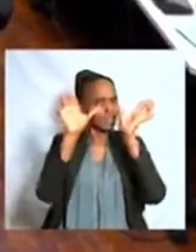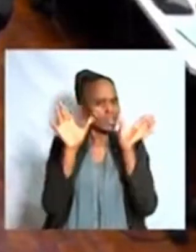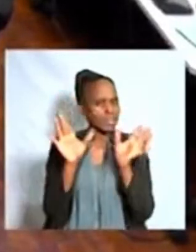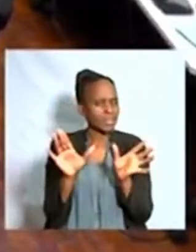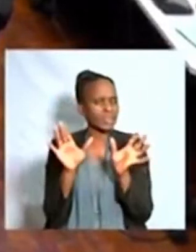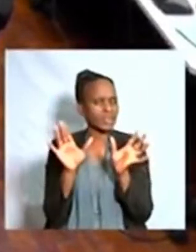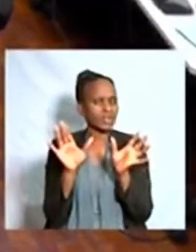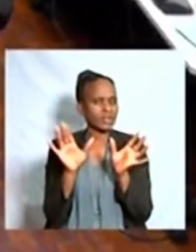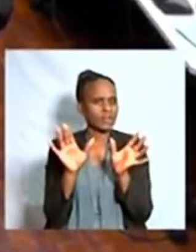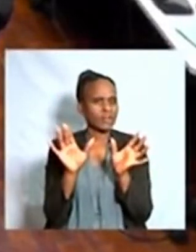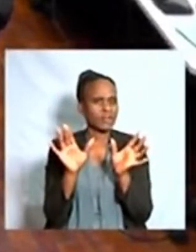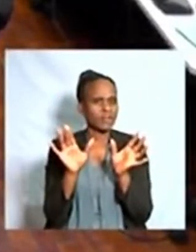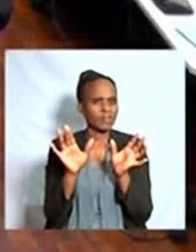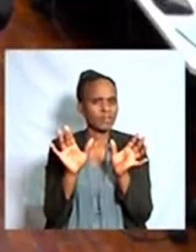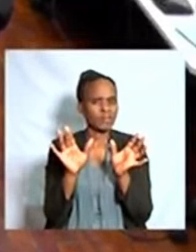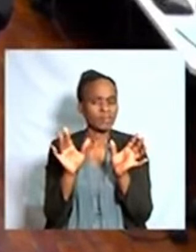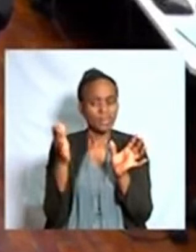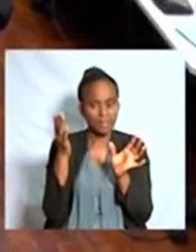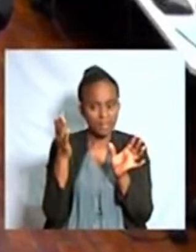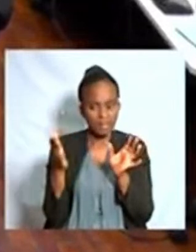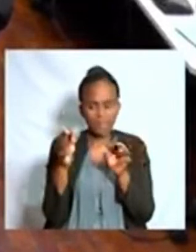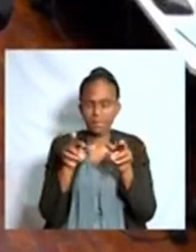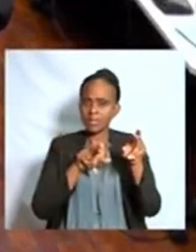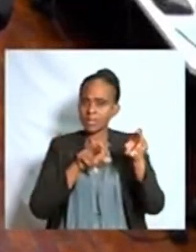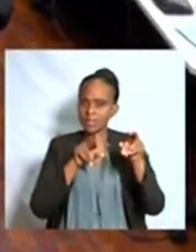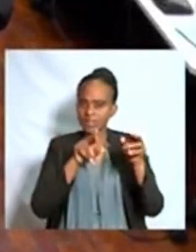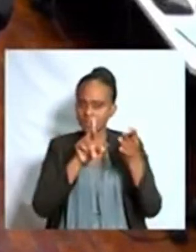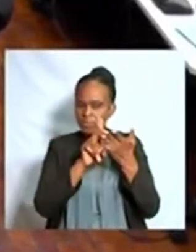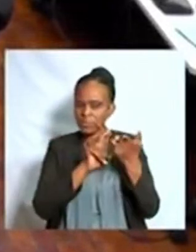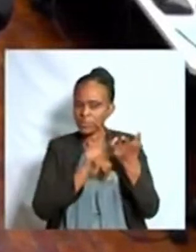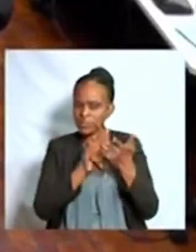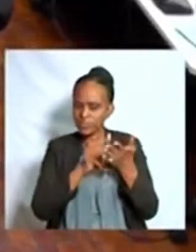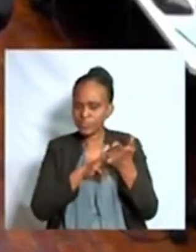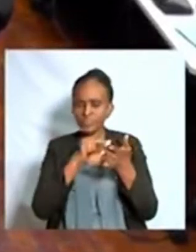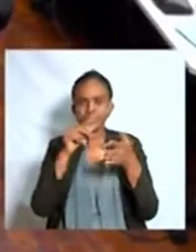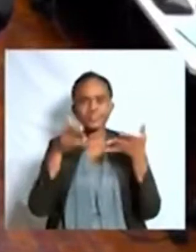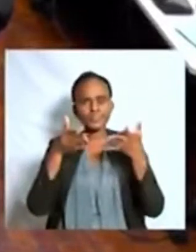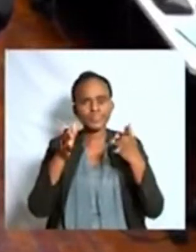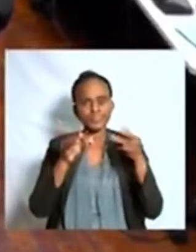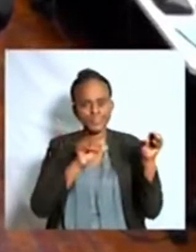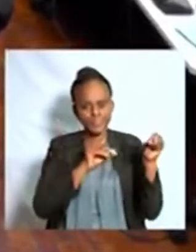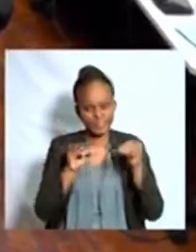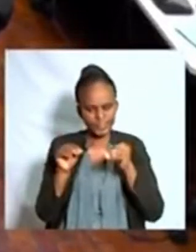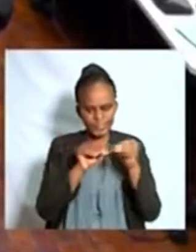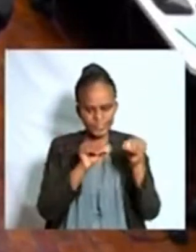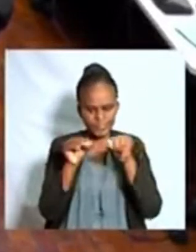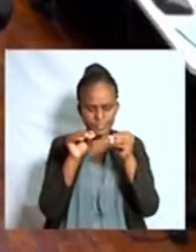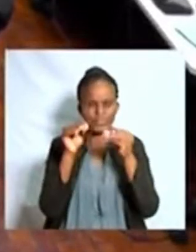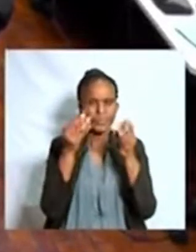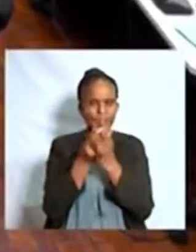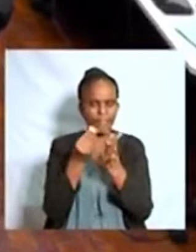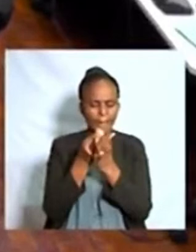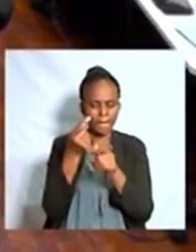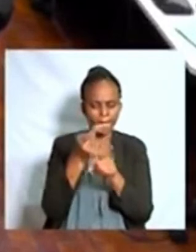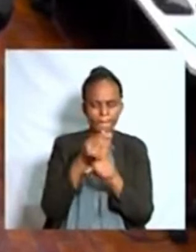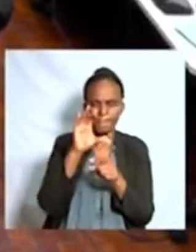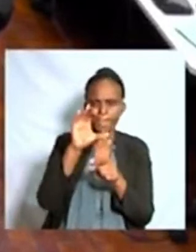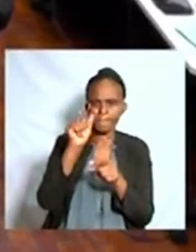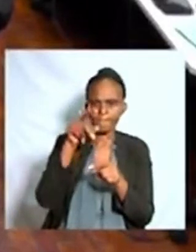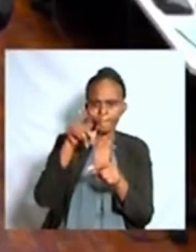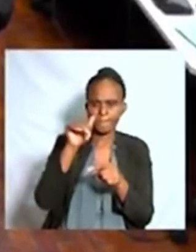transaction. The regulation does not allow the movement of money from capital to